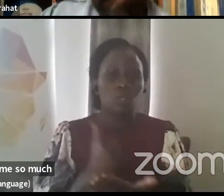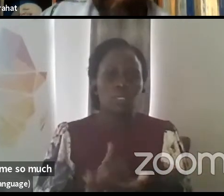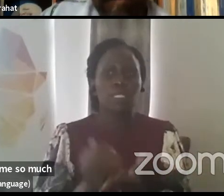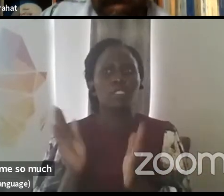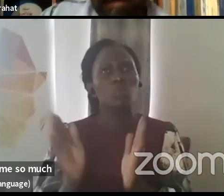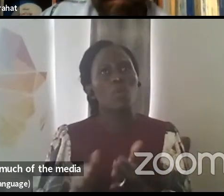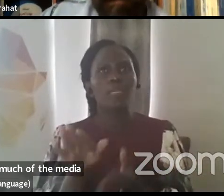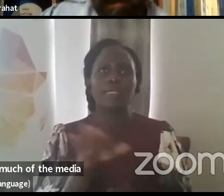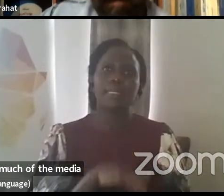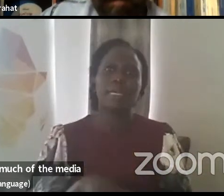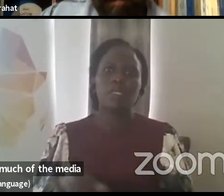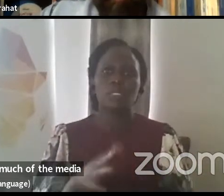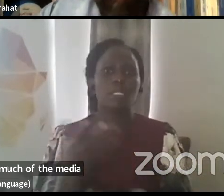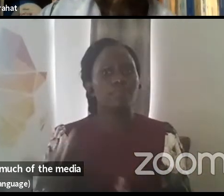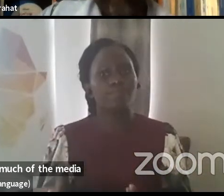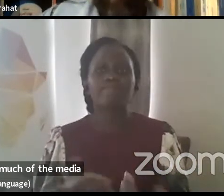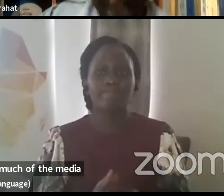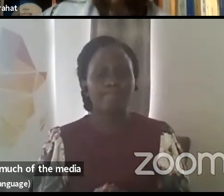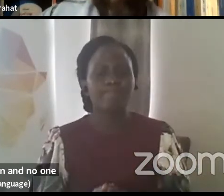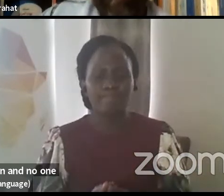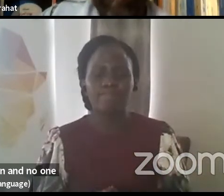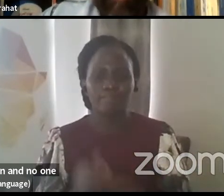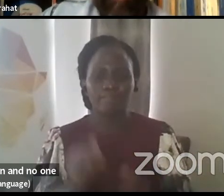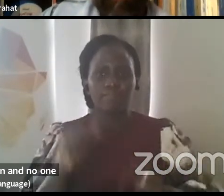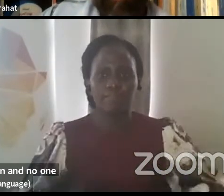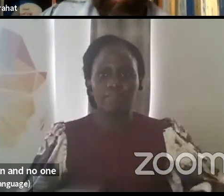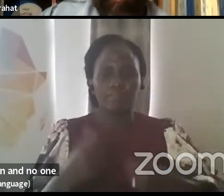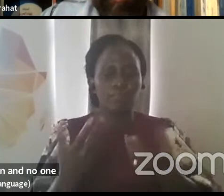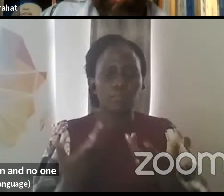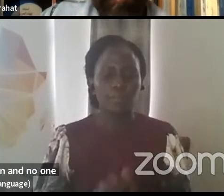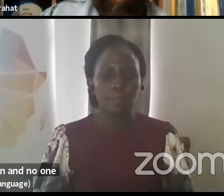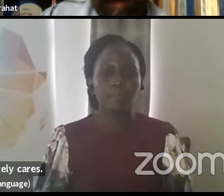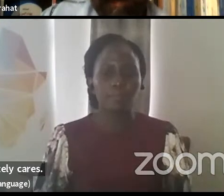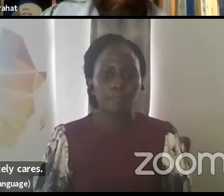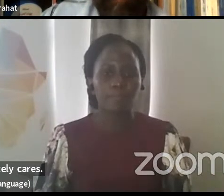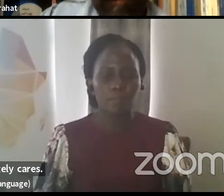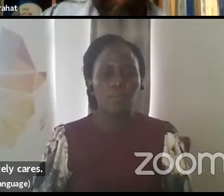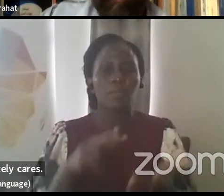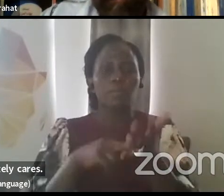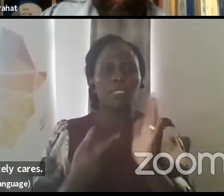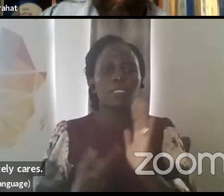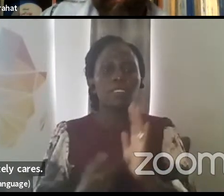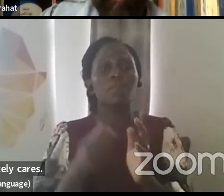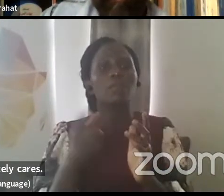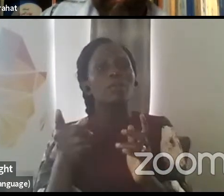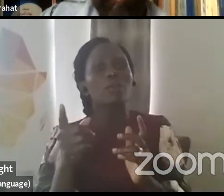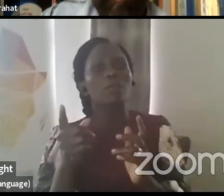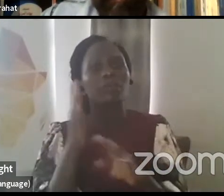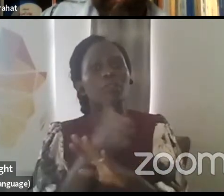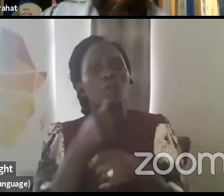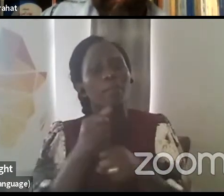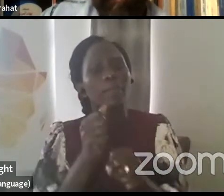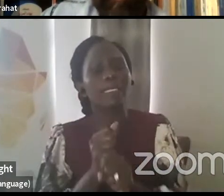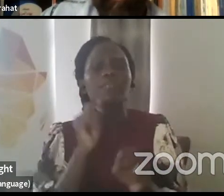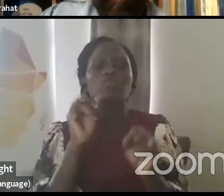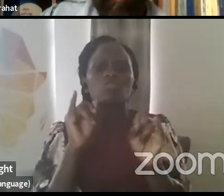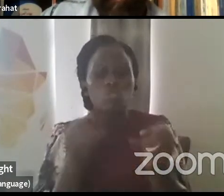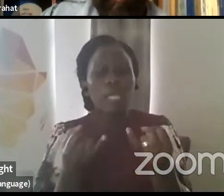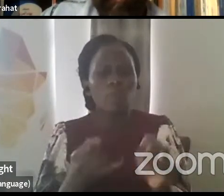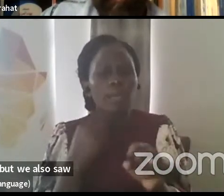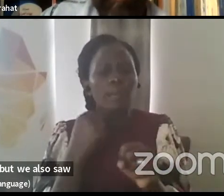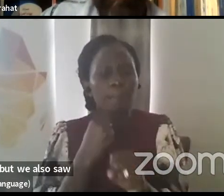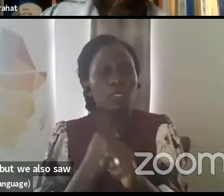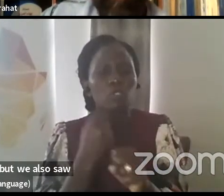no one actually pretty much unfortunately cares. So yeah, we saw it all. We saw people making the effort, but we also saw people